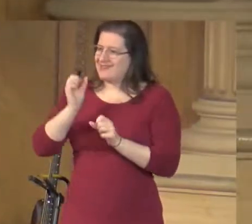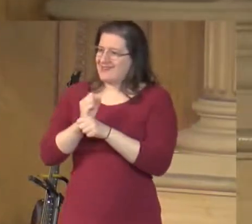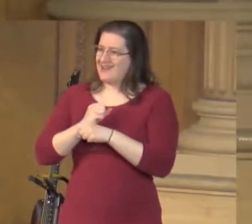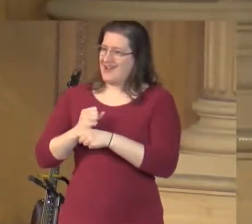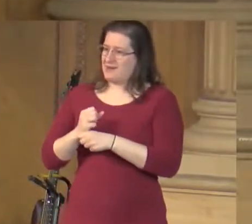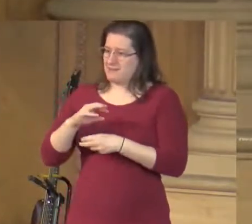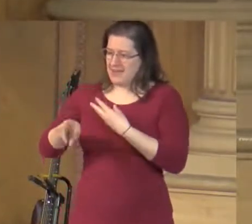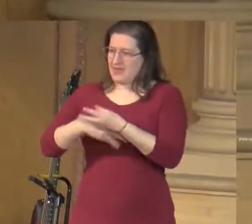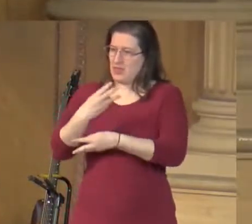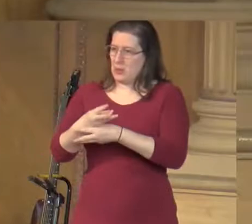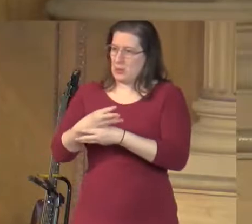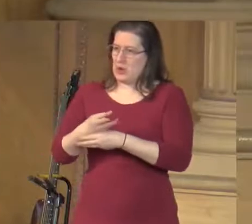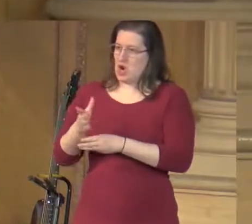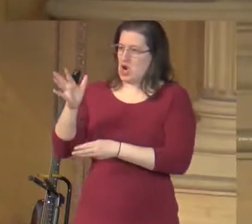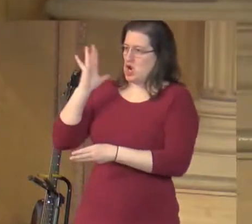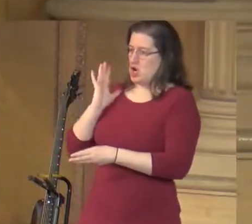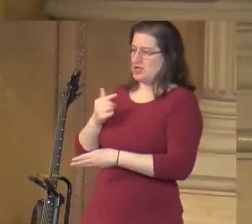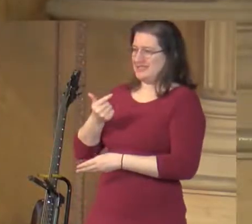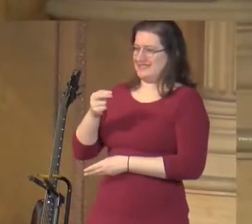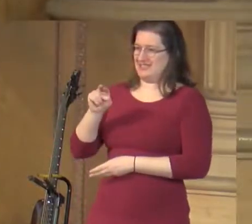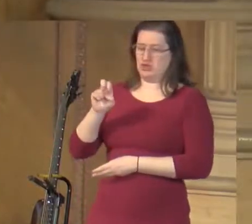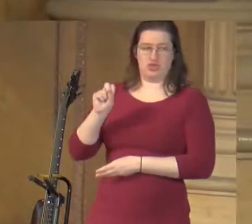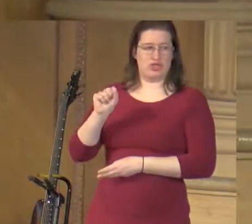real which means that our suffering is real.